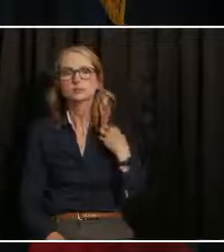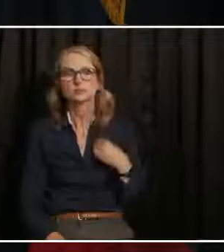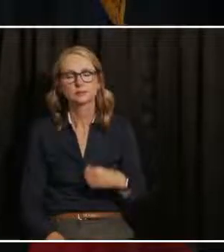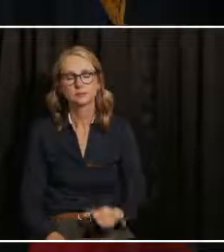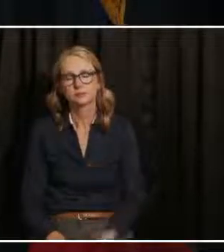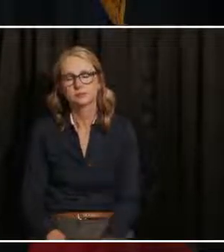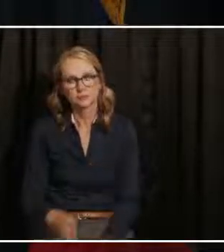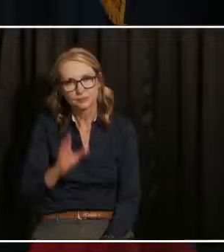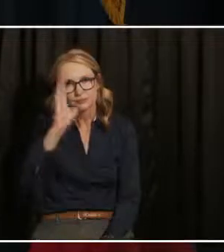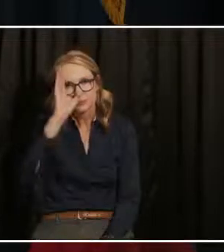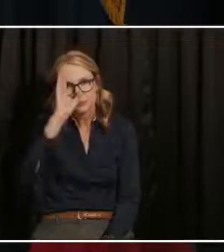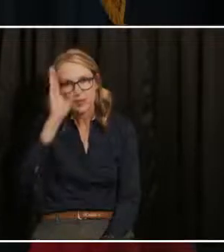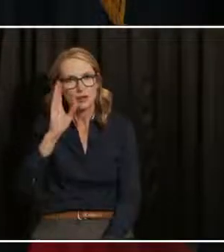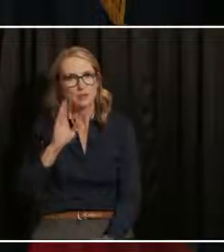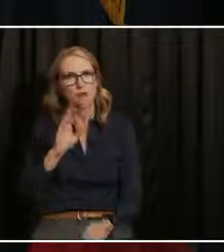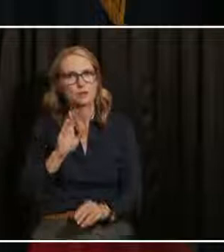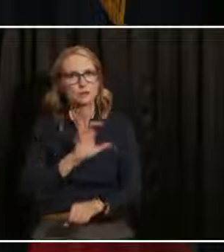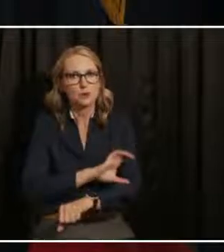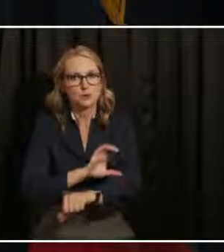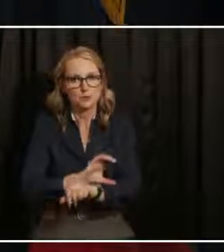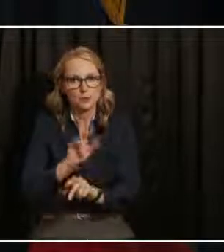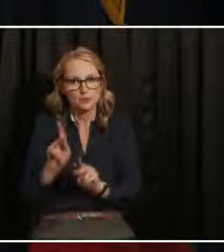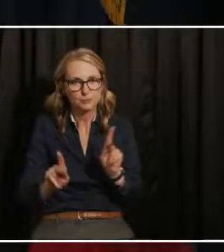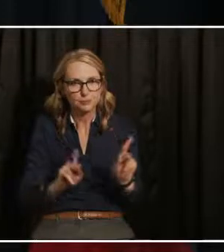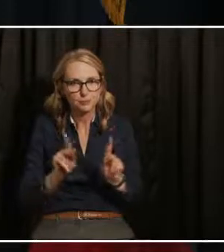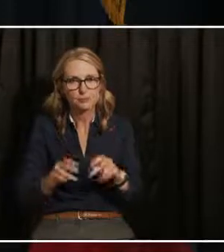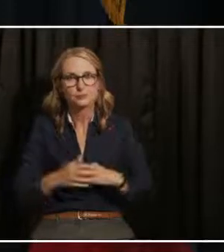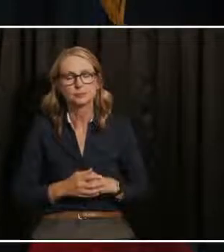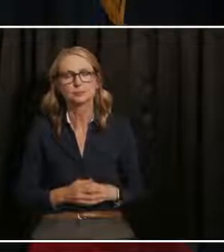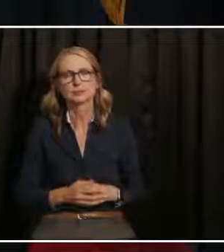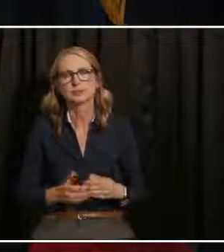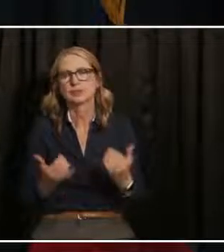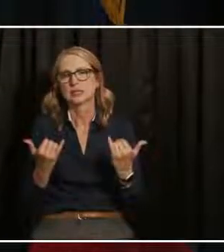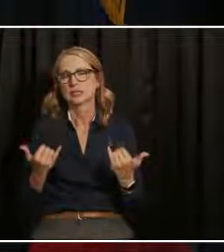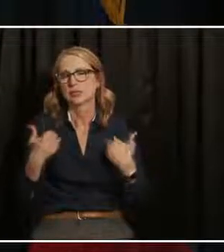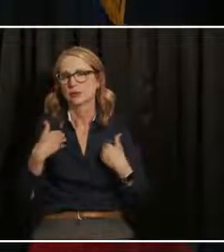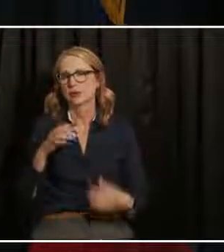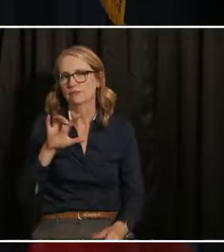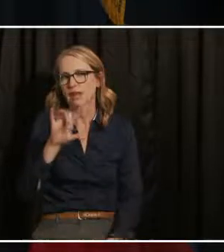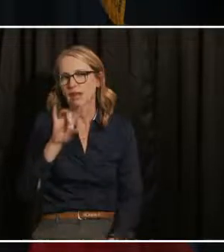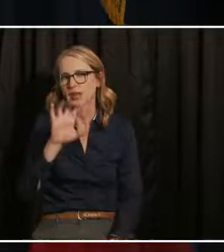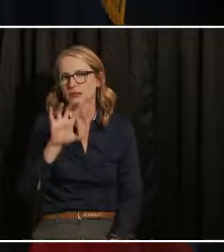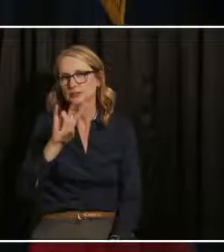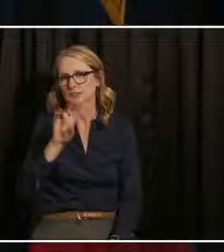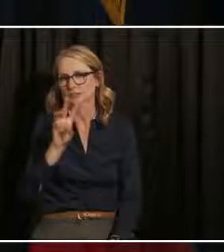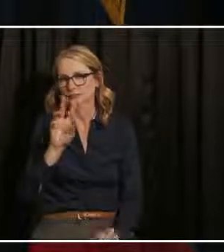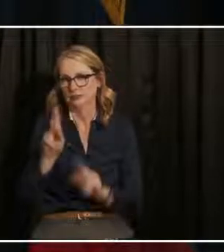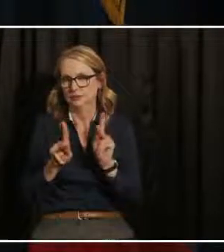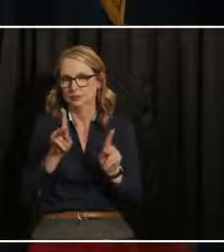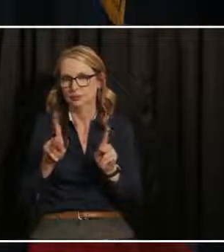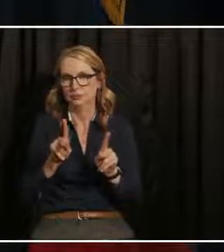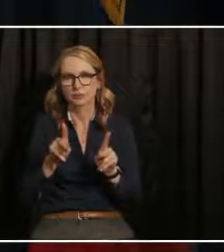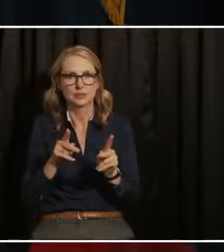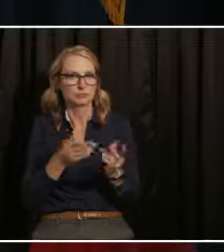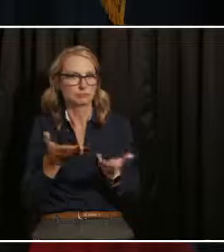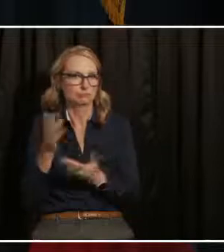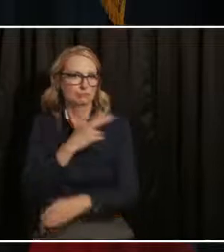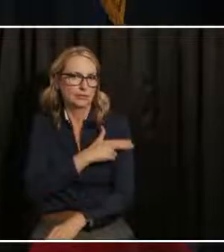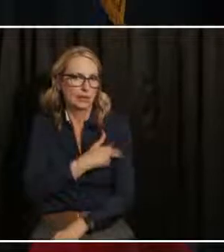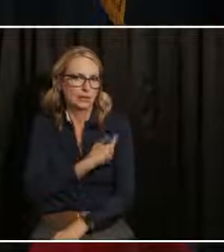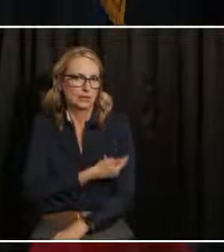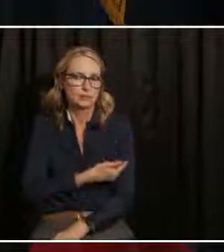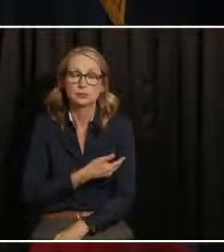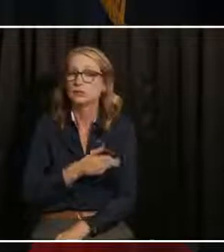Greetings, my fellow Coloradans. Today we are at 876 hospitalizations. That's 14 fewer from